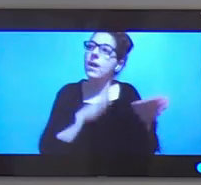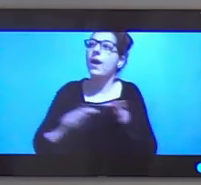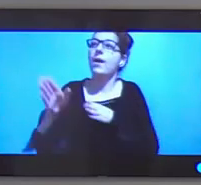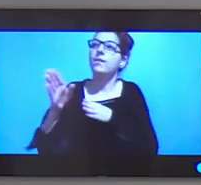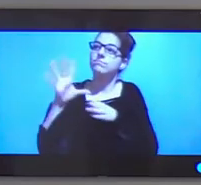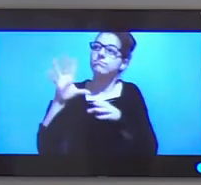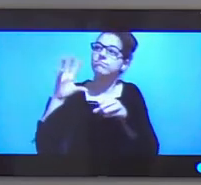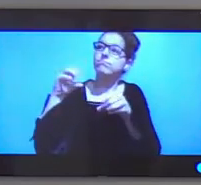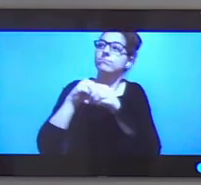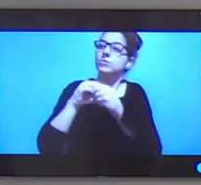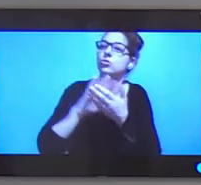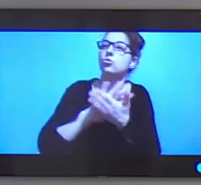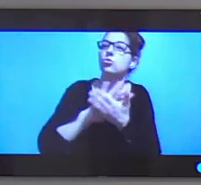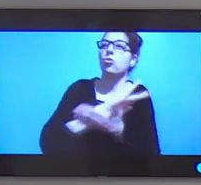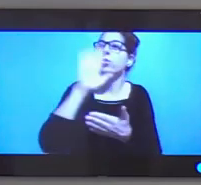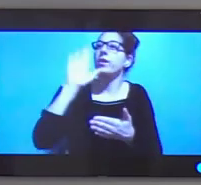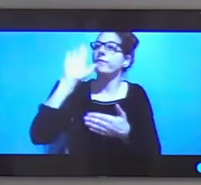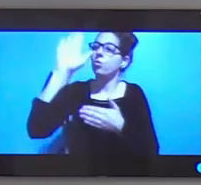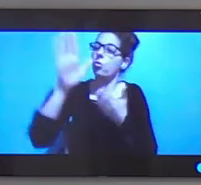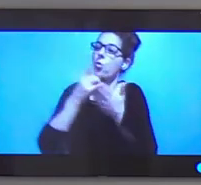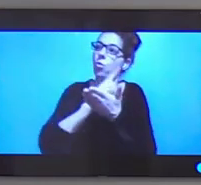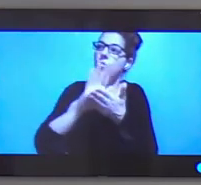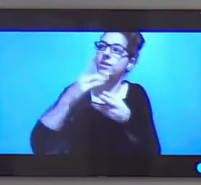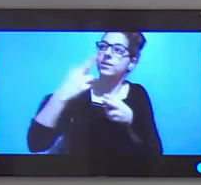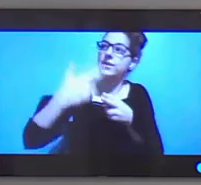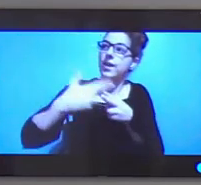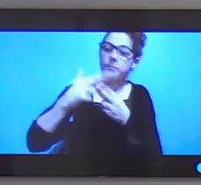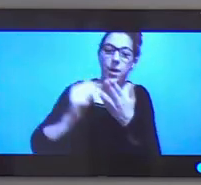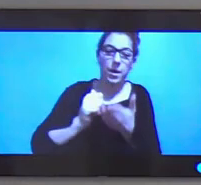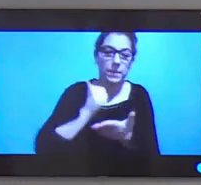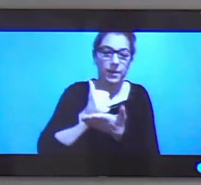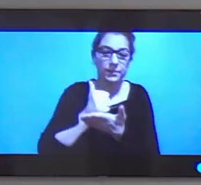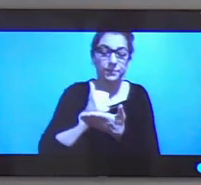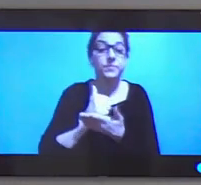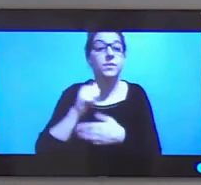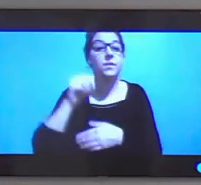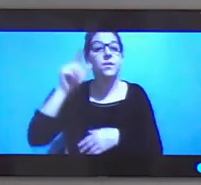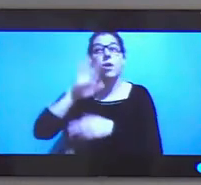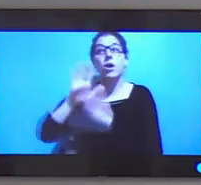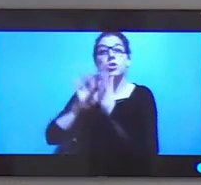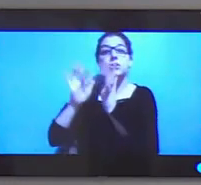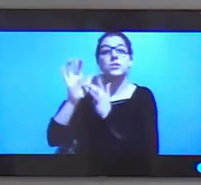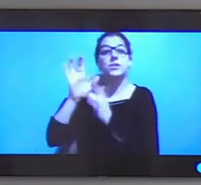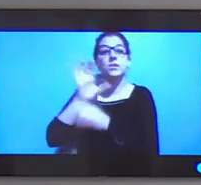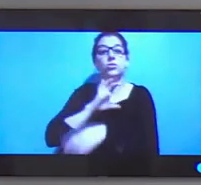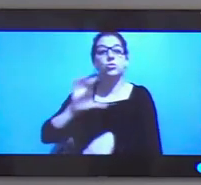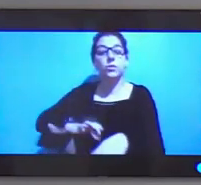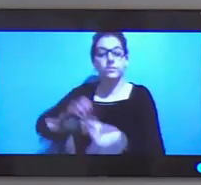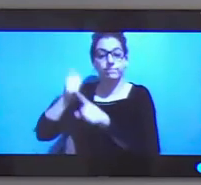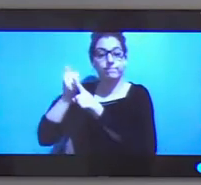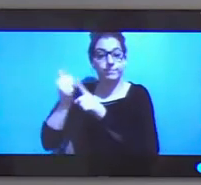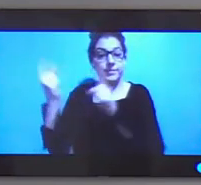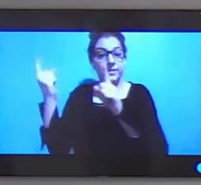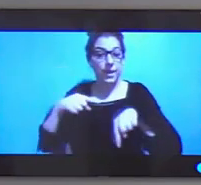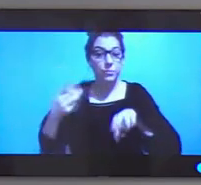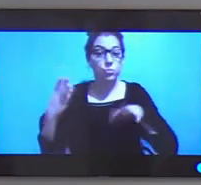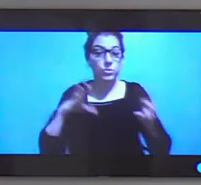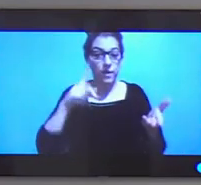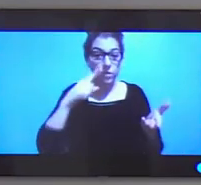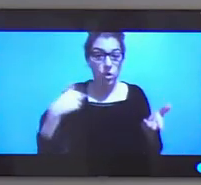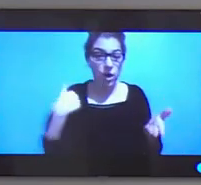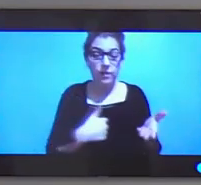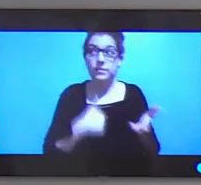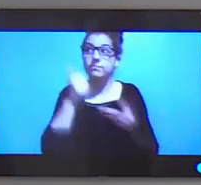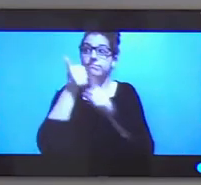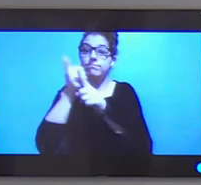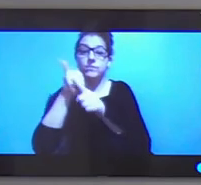glory of your holy name. Amen. In the mercy of Almighty God, Jesus Christ was given to die for us. For his sake, forgives you all of